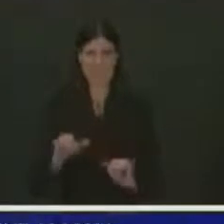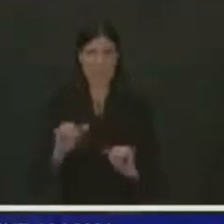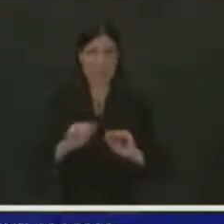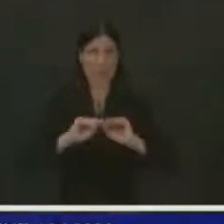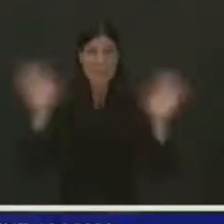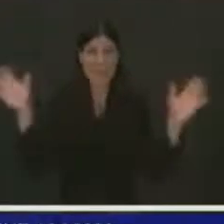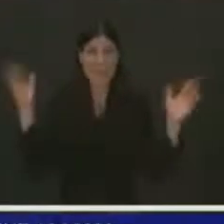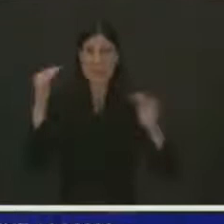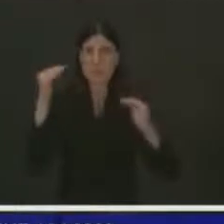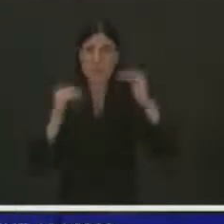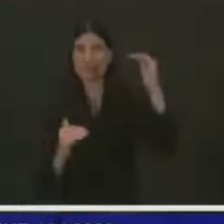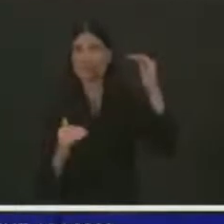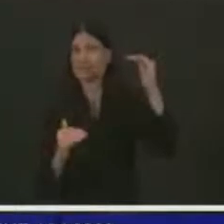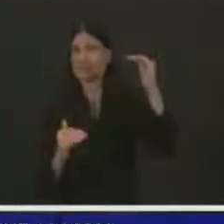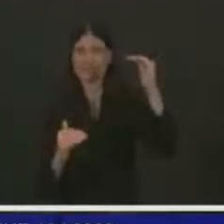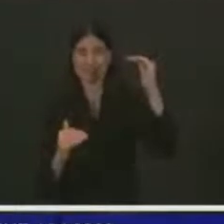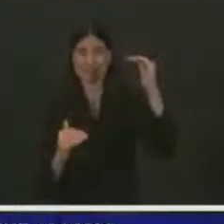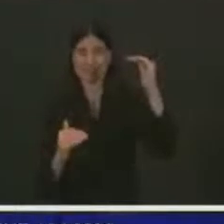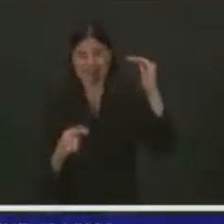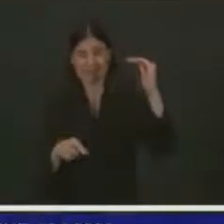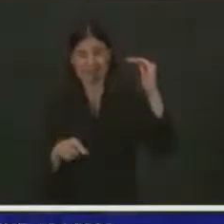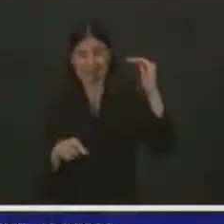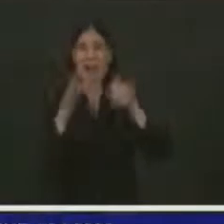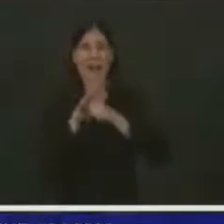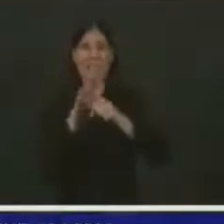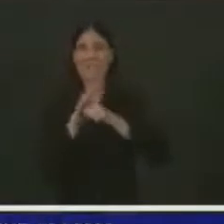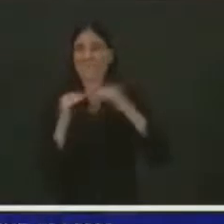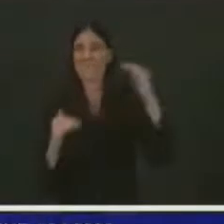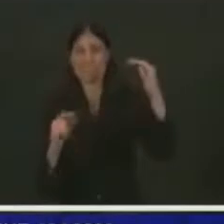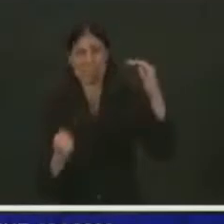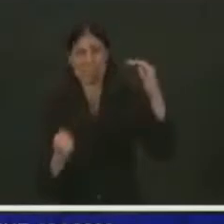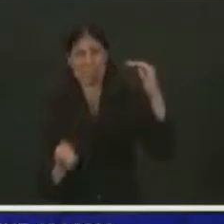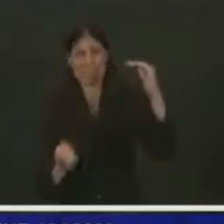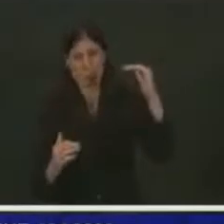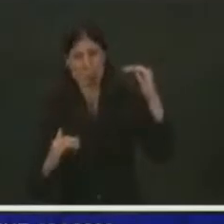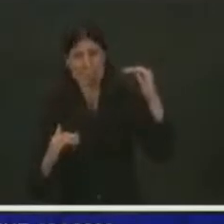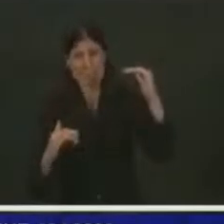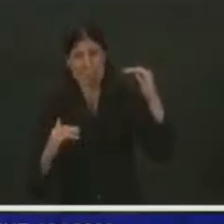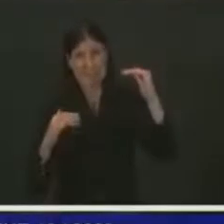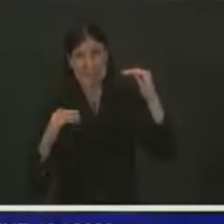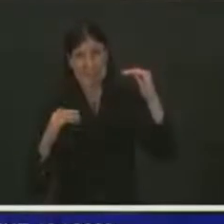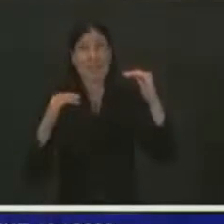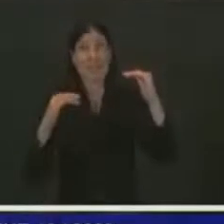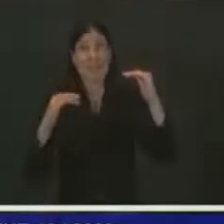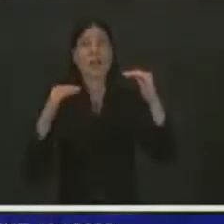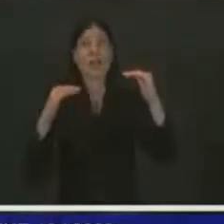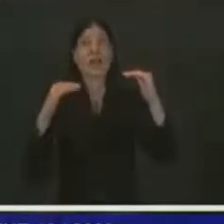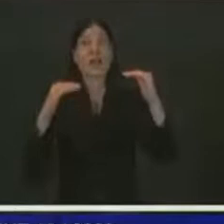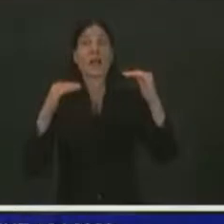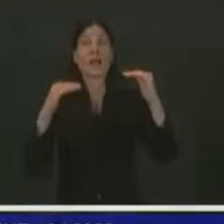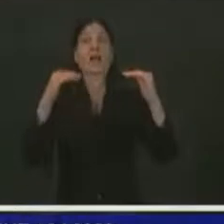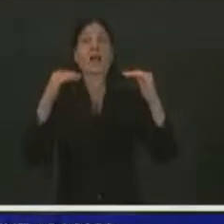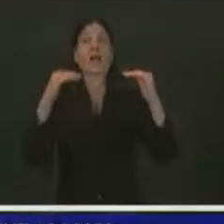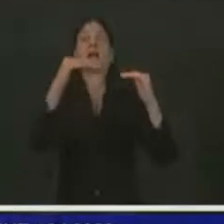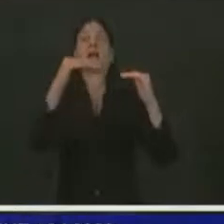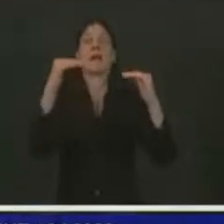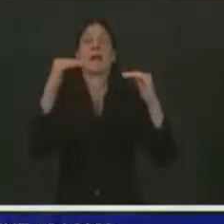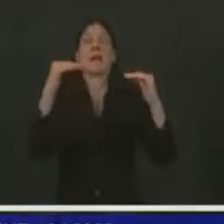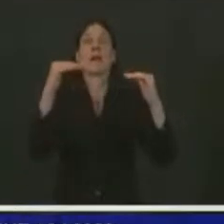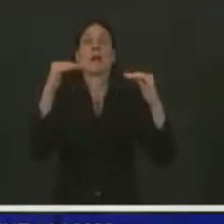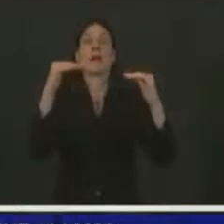high contact workers to get tested, we specifically want to make sure that people who